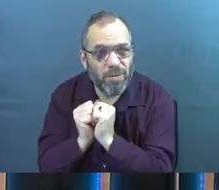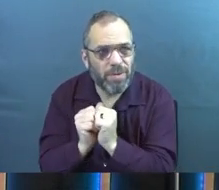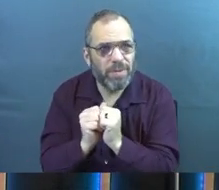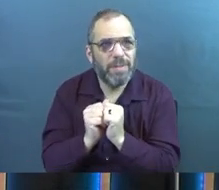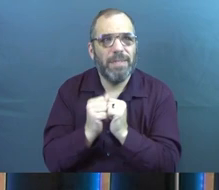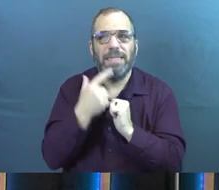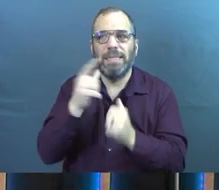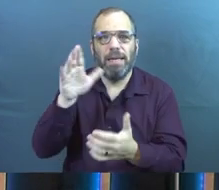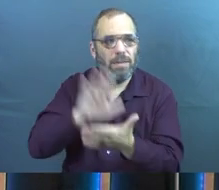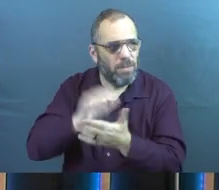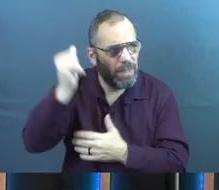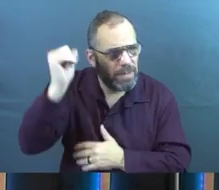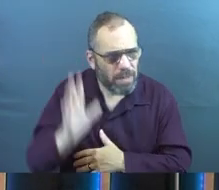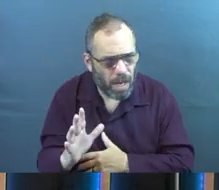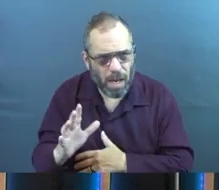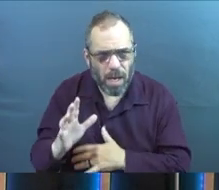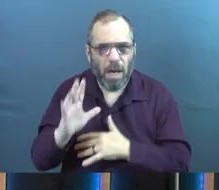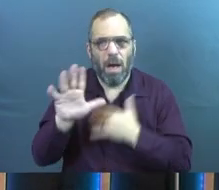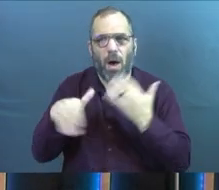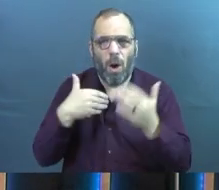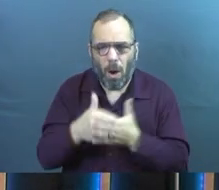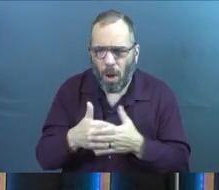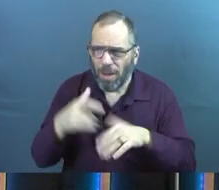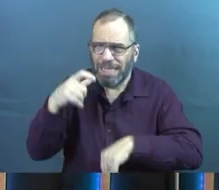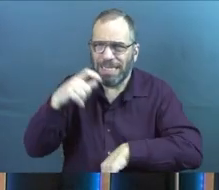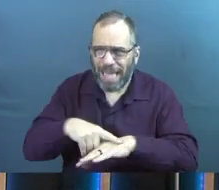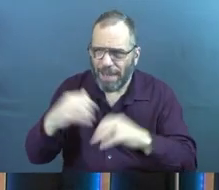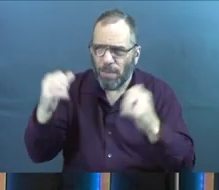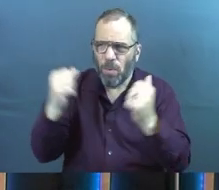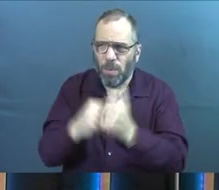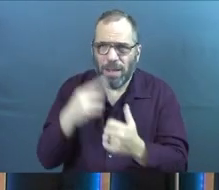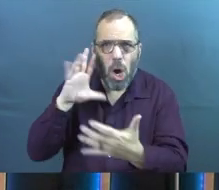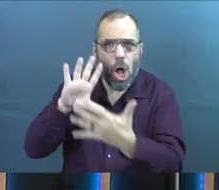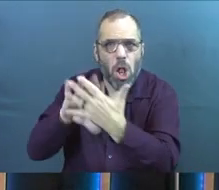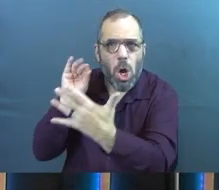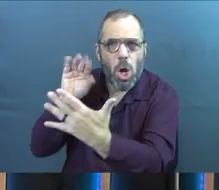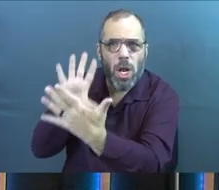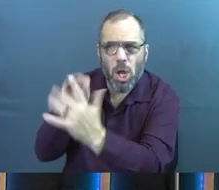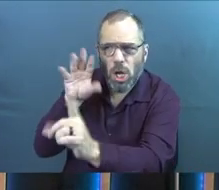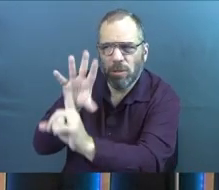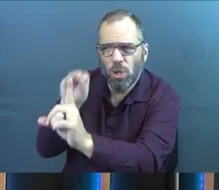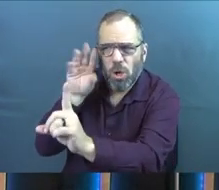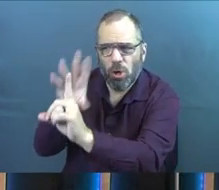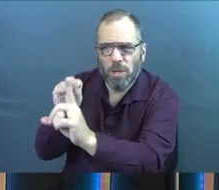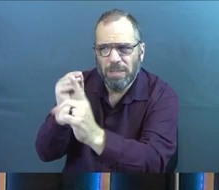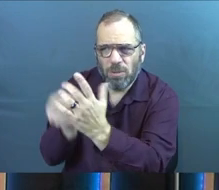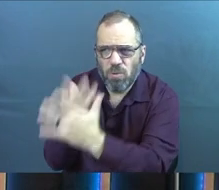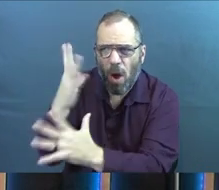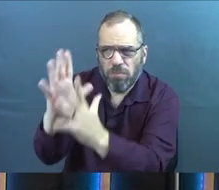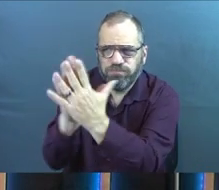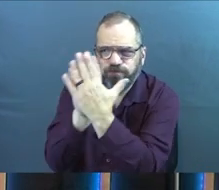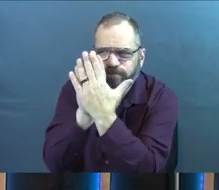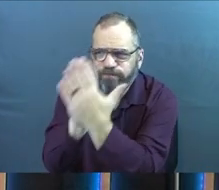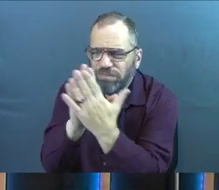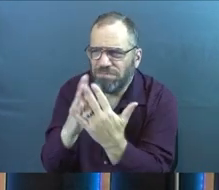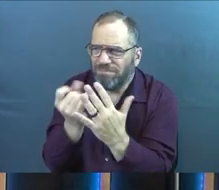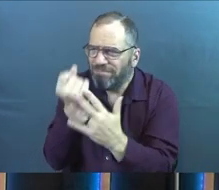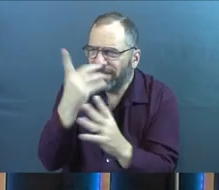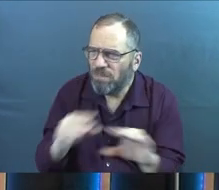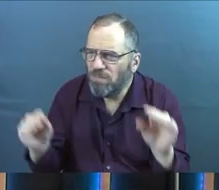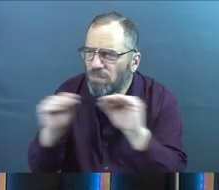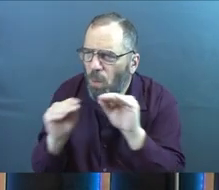look at that and go, praise God, I get to spend every waking moment with this person learning more about them, growing, understanding